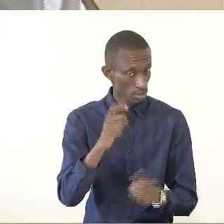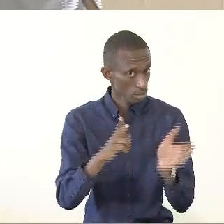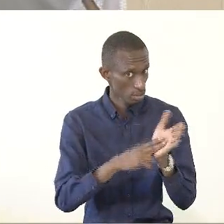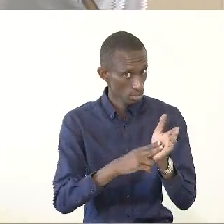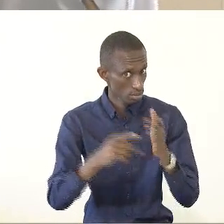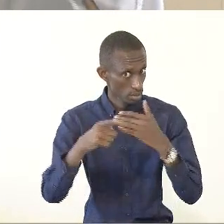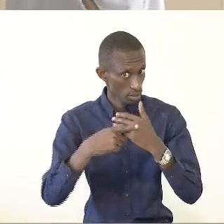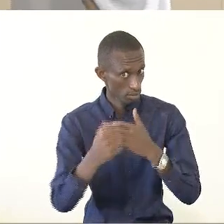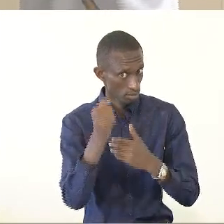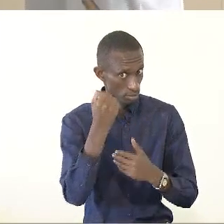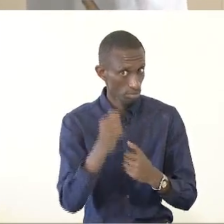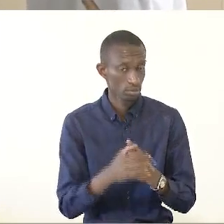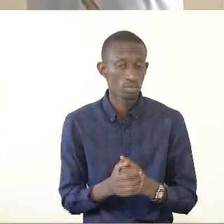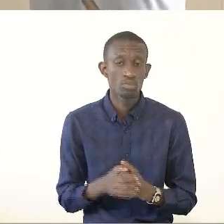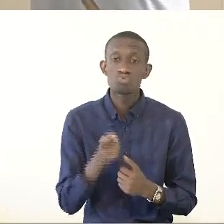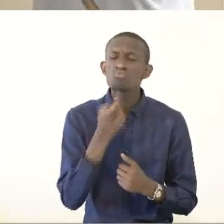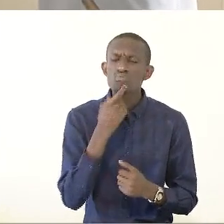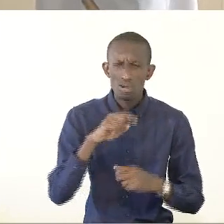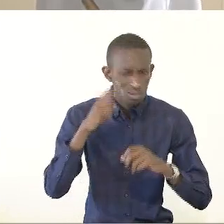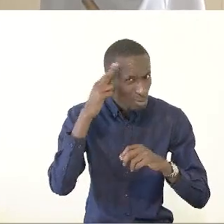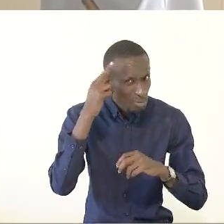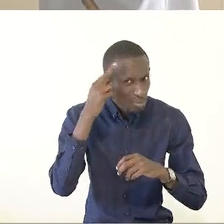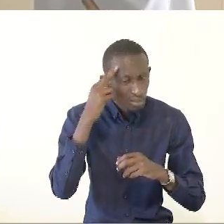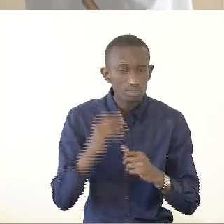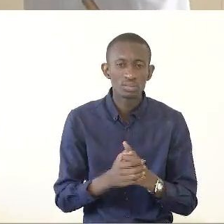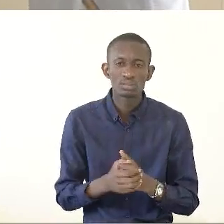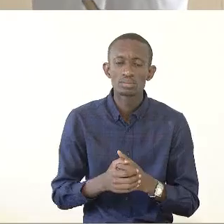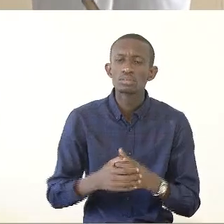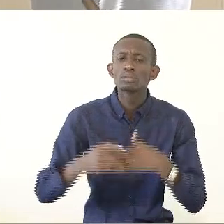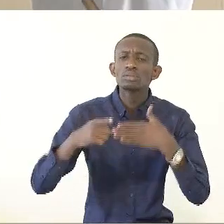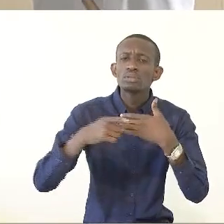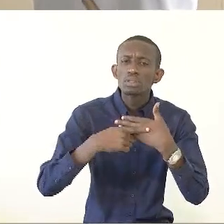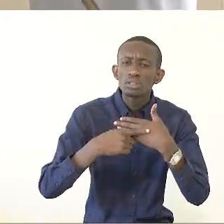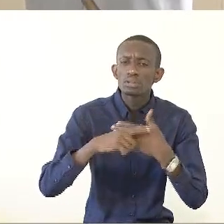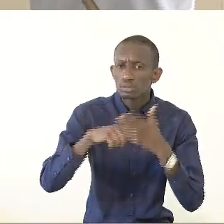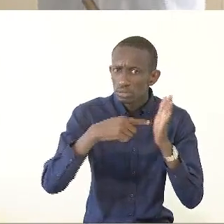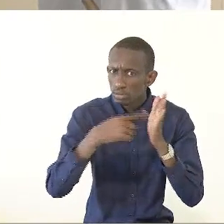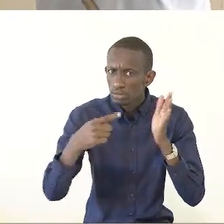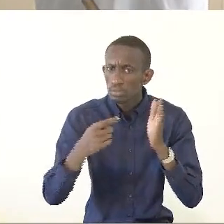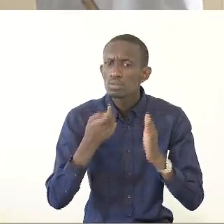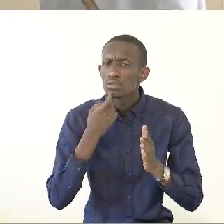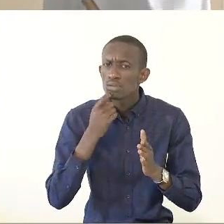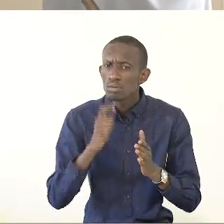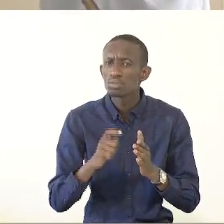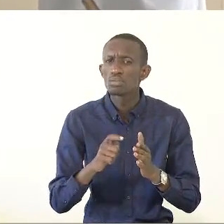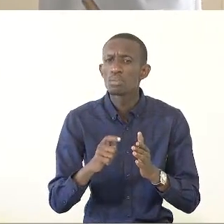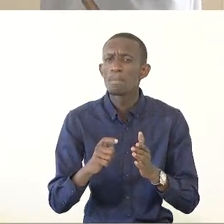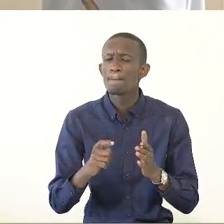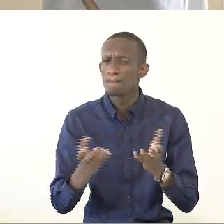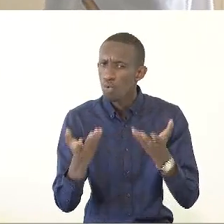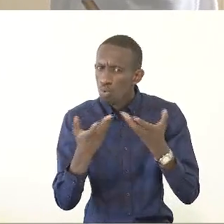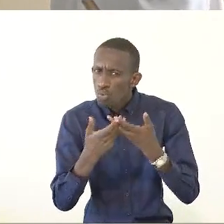-5, you should remember that the negative sign also has to go with the power you